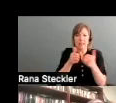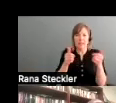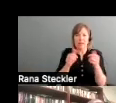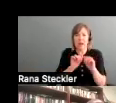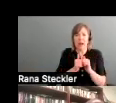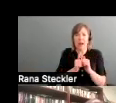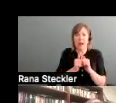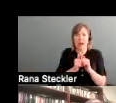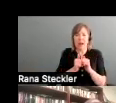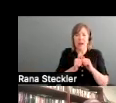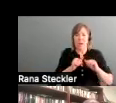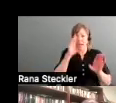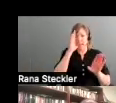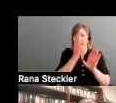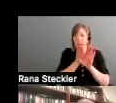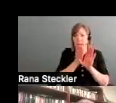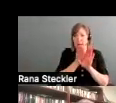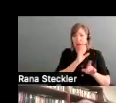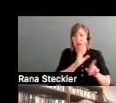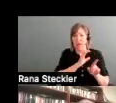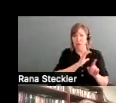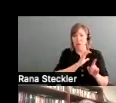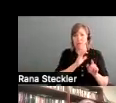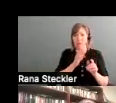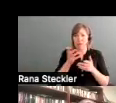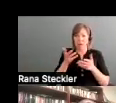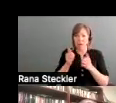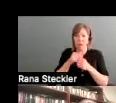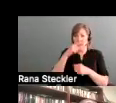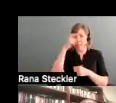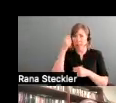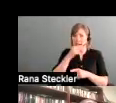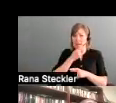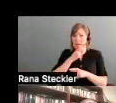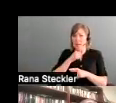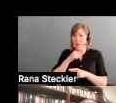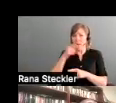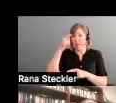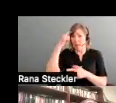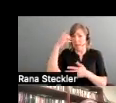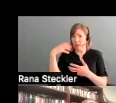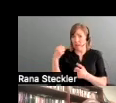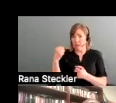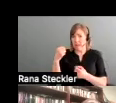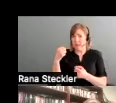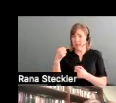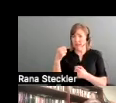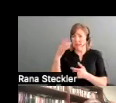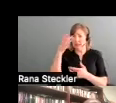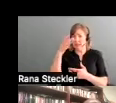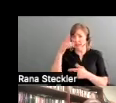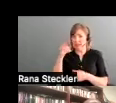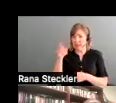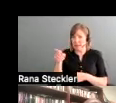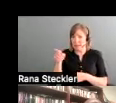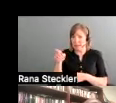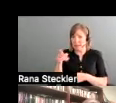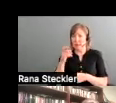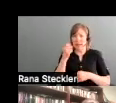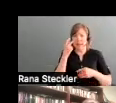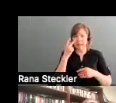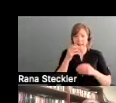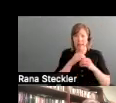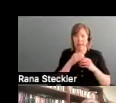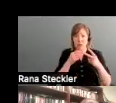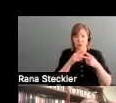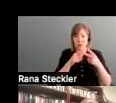characterized psychiatrists' interactions with Black sufferers of mental illness. And we see this in a couple of ways. So